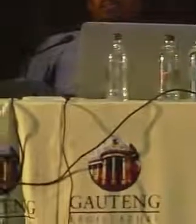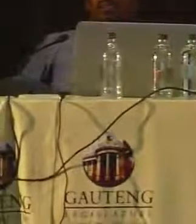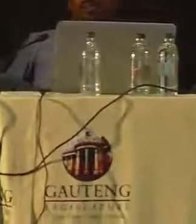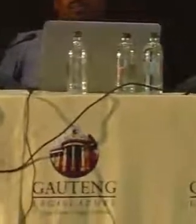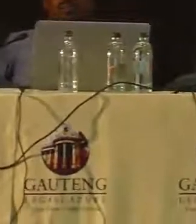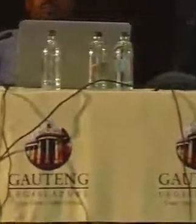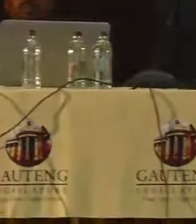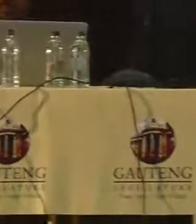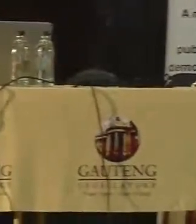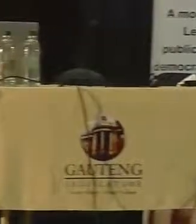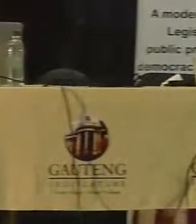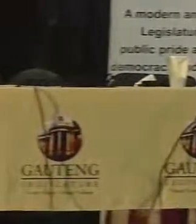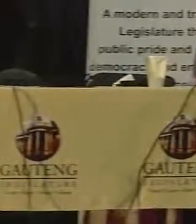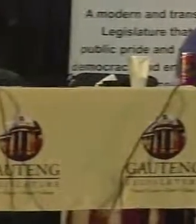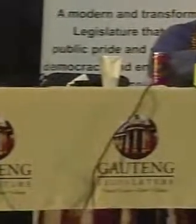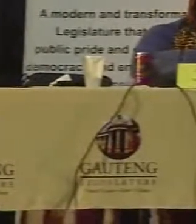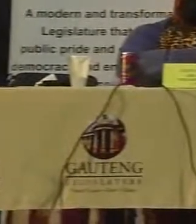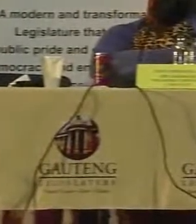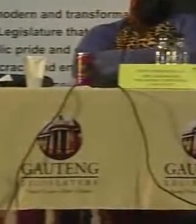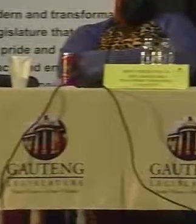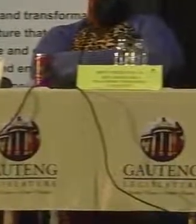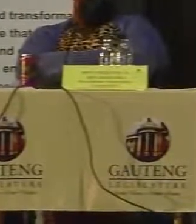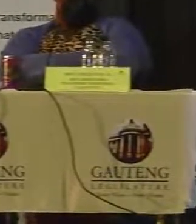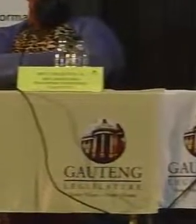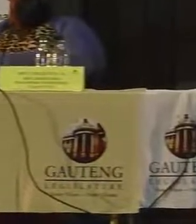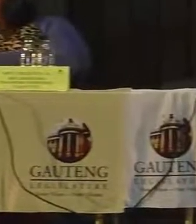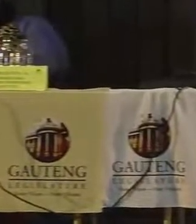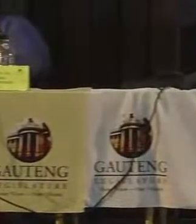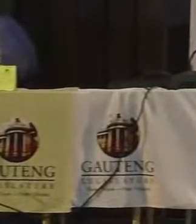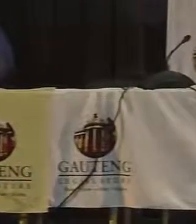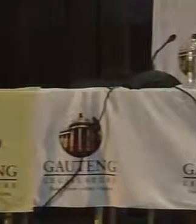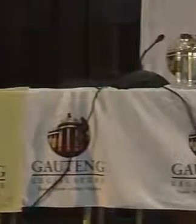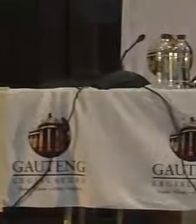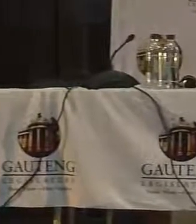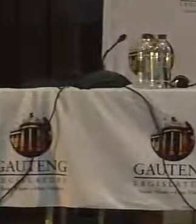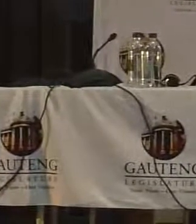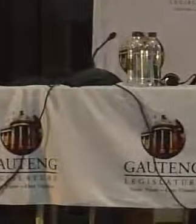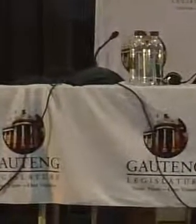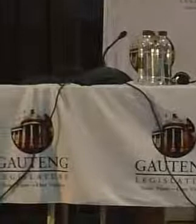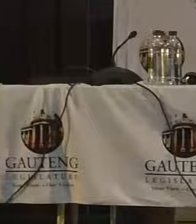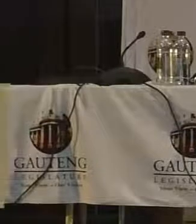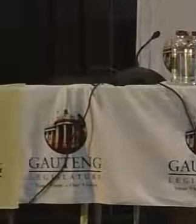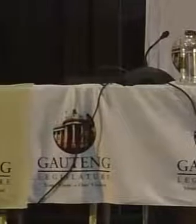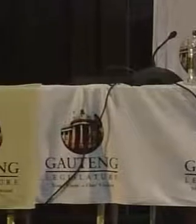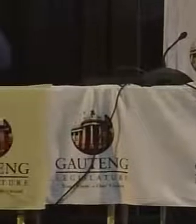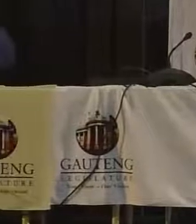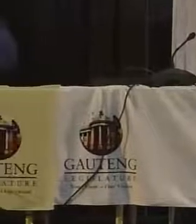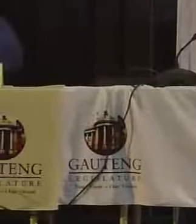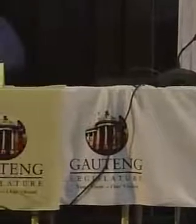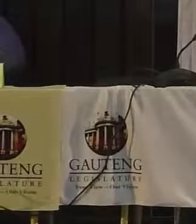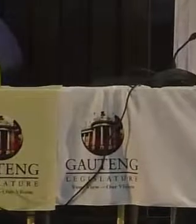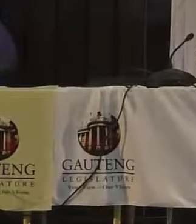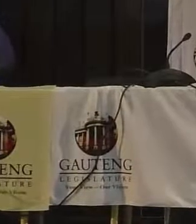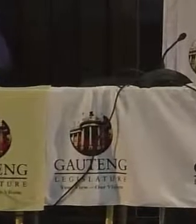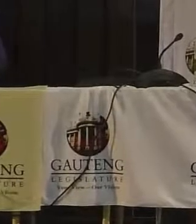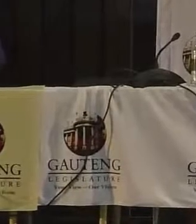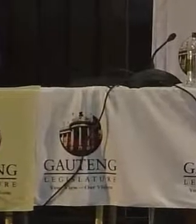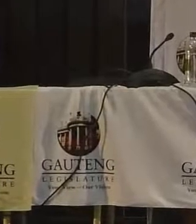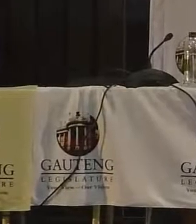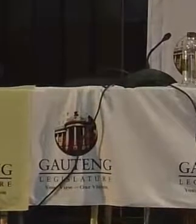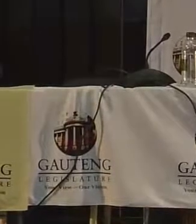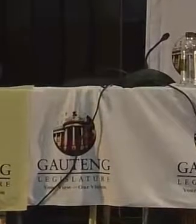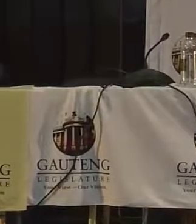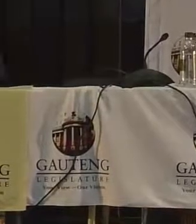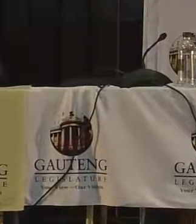Thank you very much, Stembiso, and I must also say thank you to you and Fumlani for having put this final